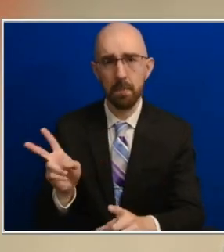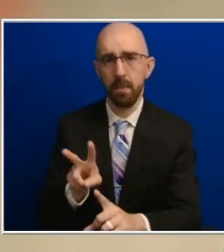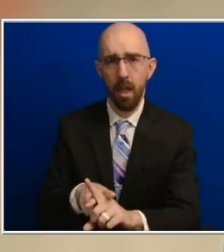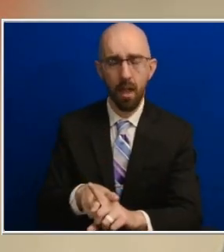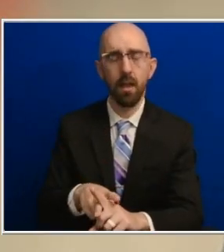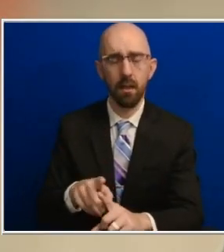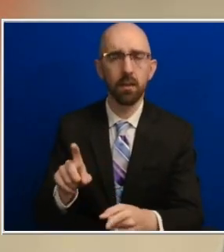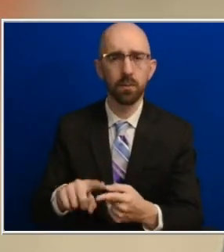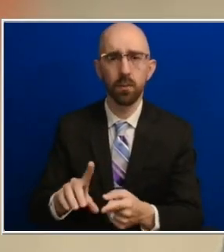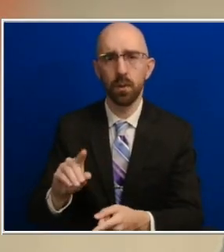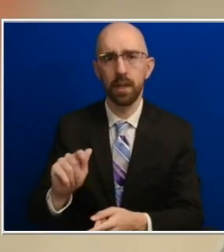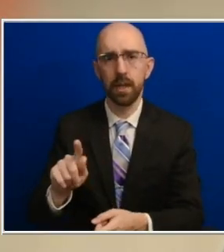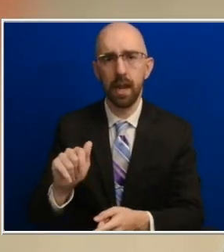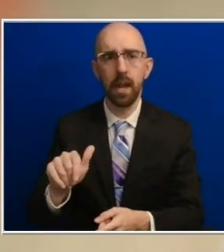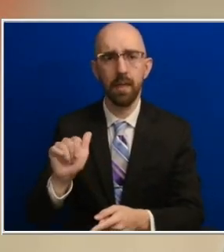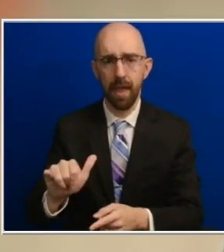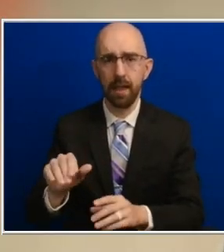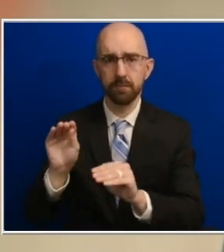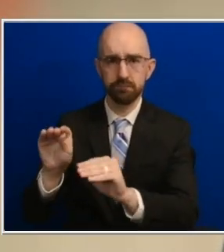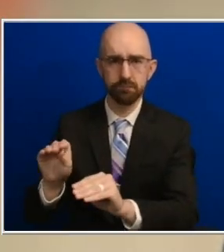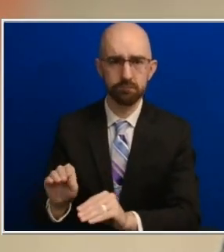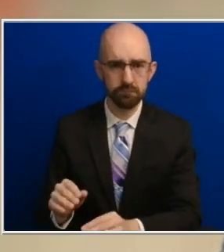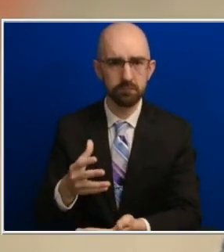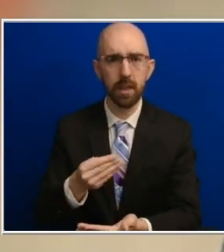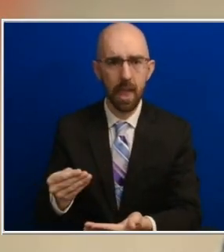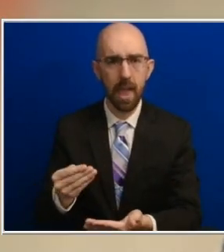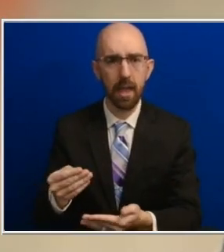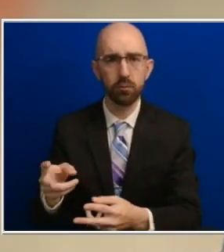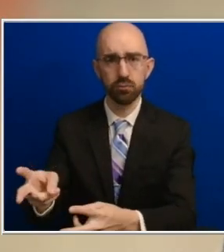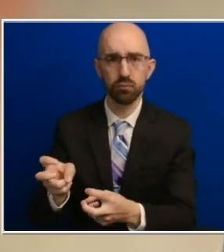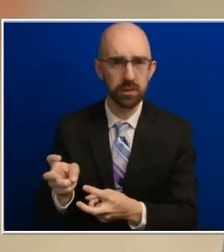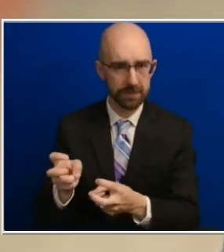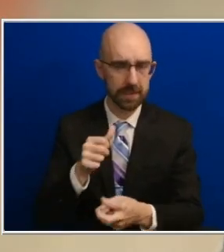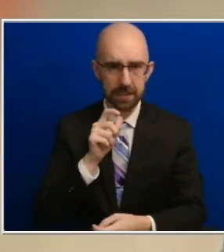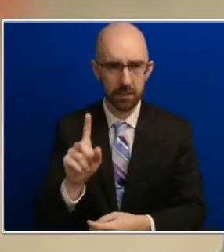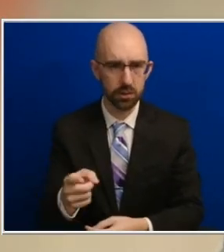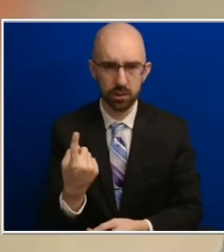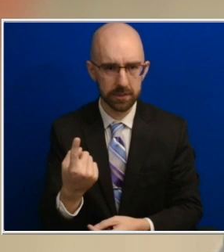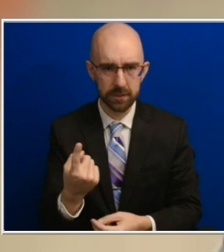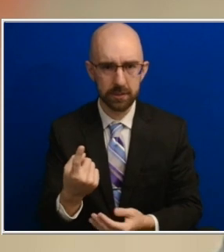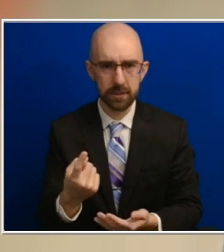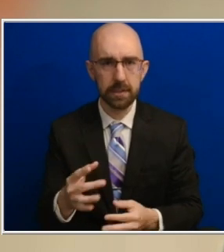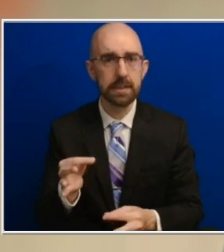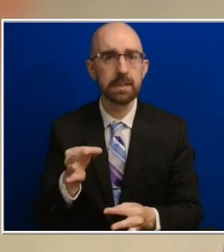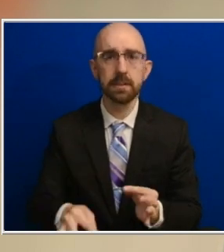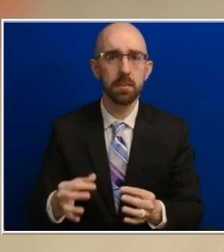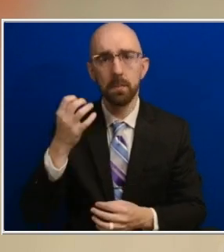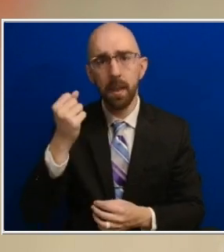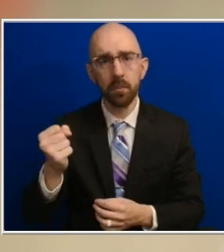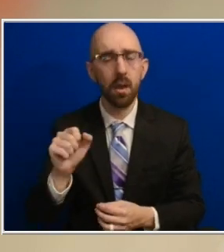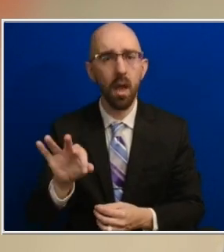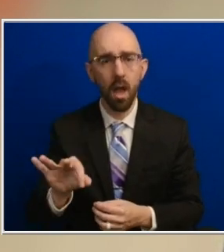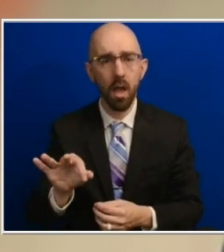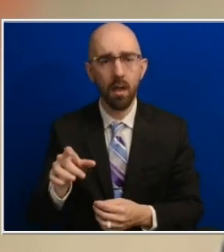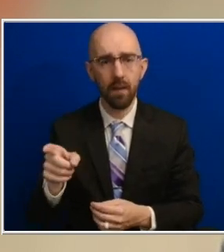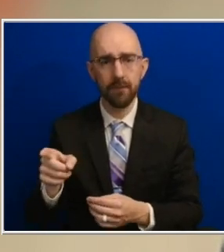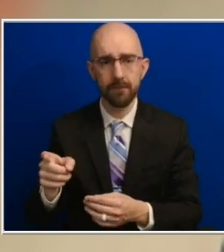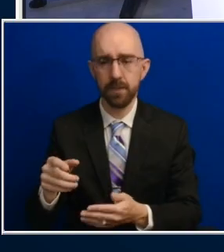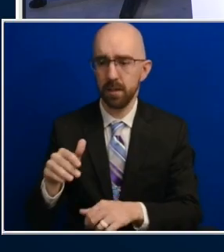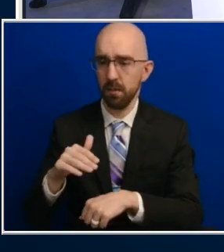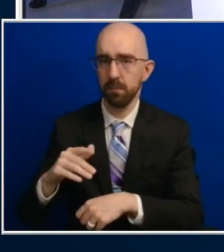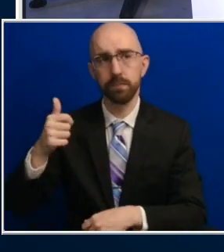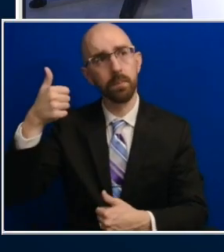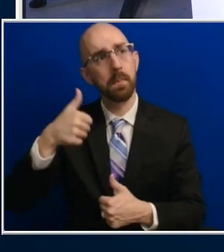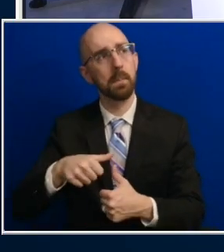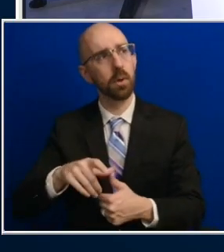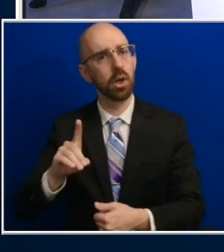applied to the data that's being entered into and retrieving, not just a simple memory of calling back data.